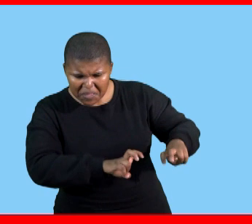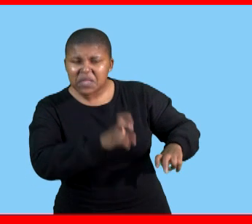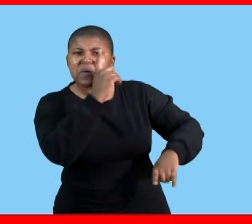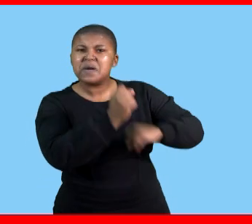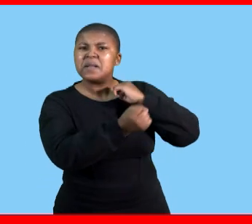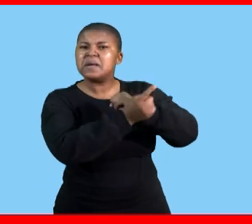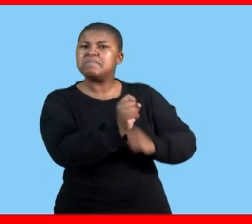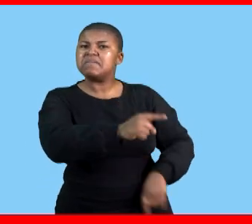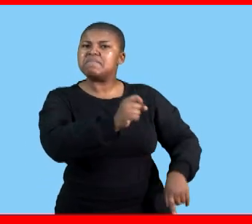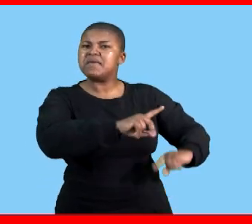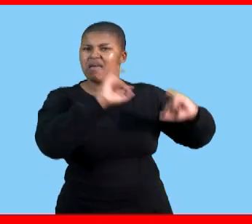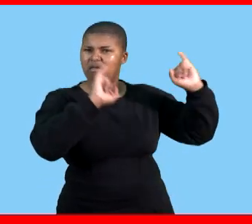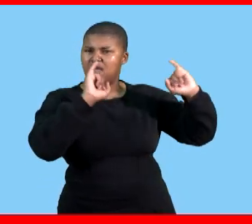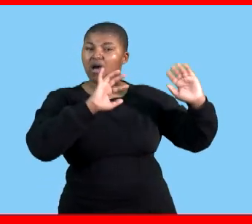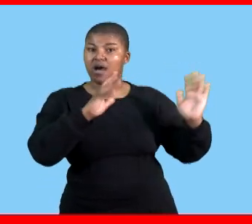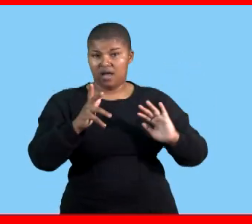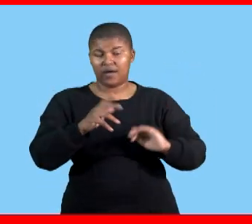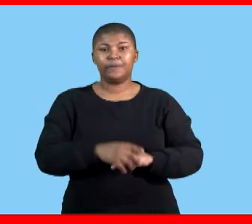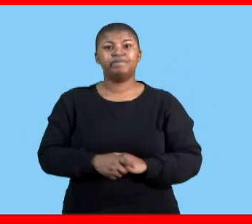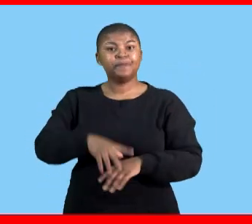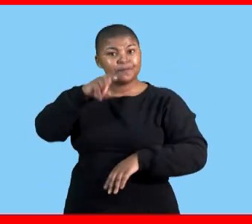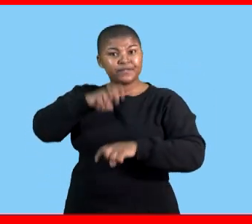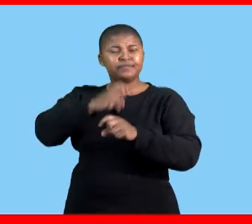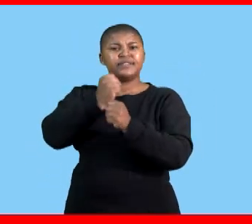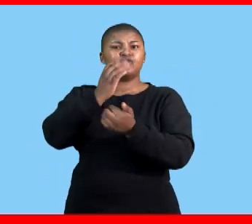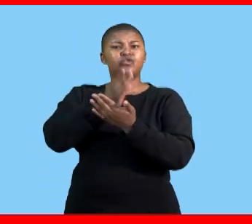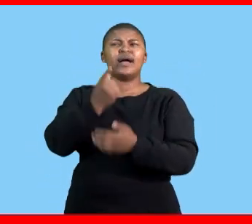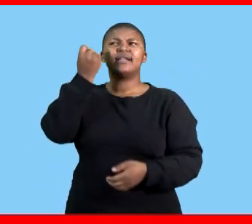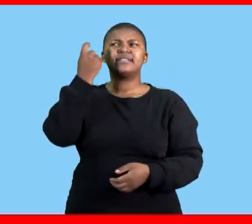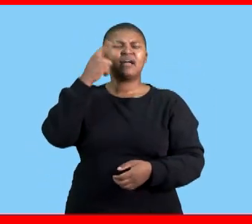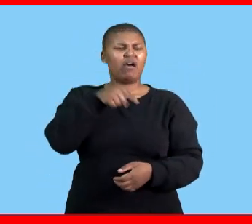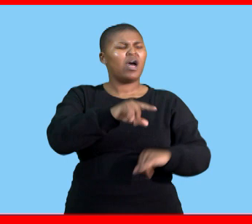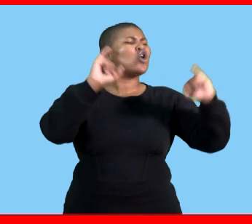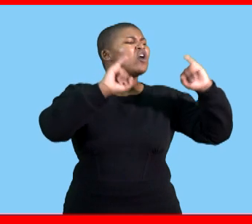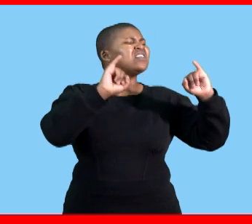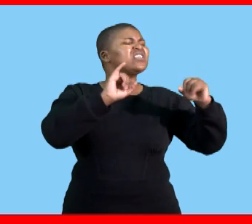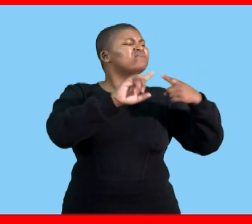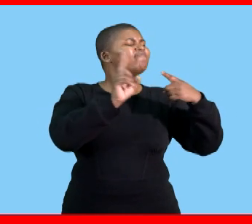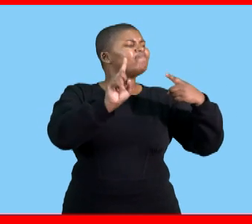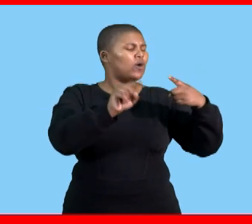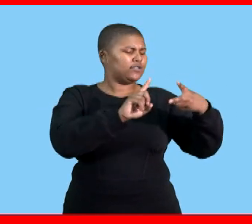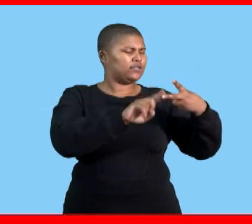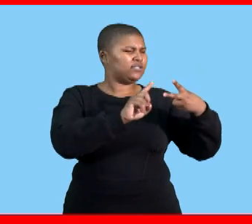terms, we need to understand what is this crisis and what is causing the crisis.